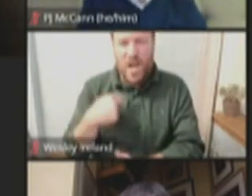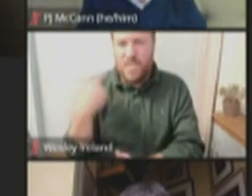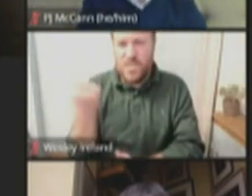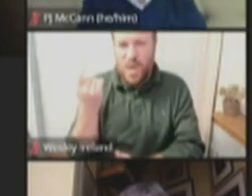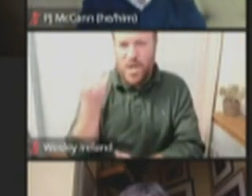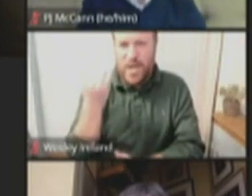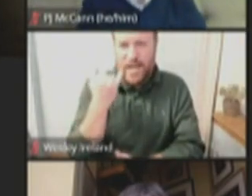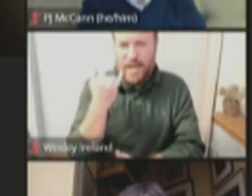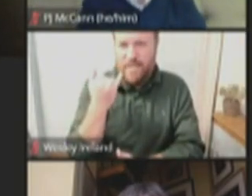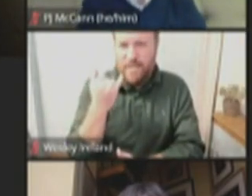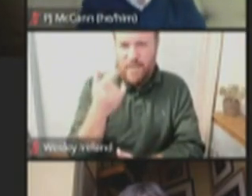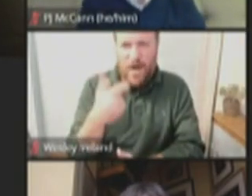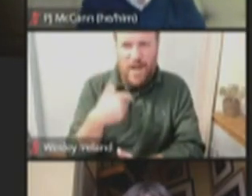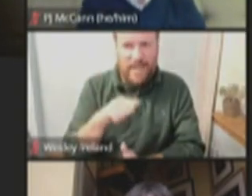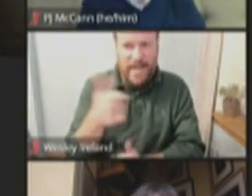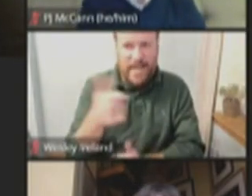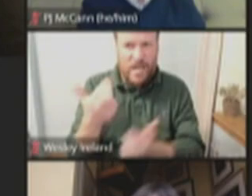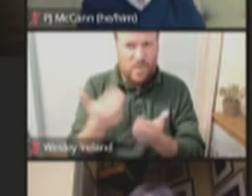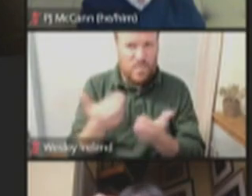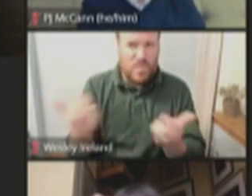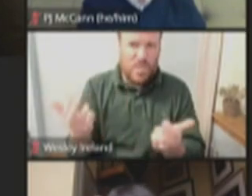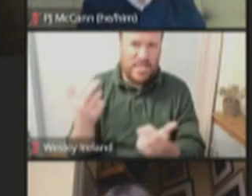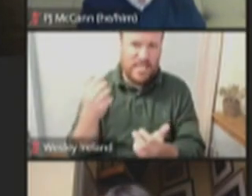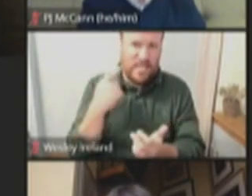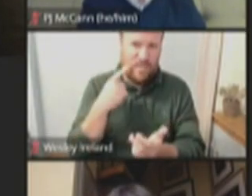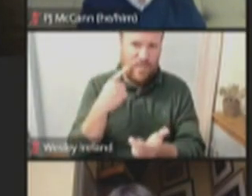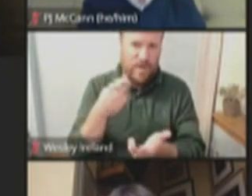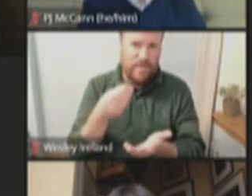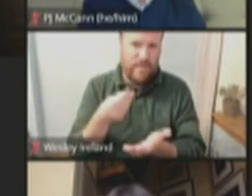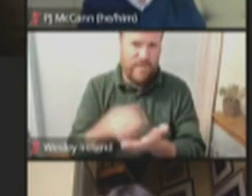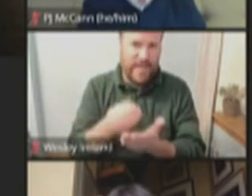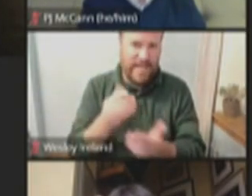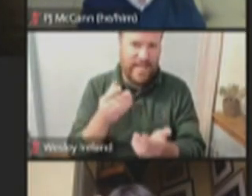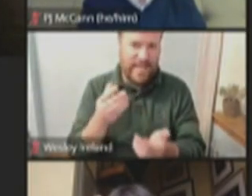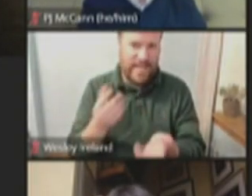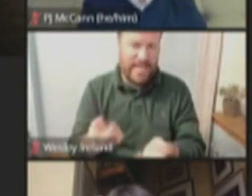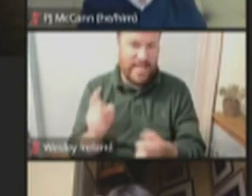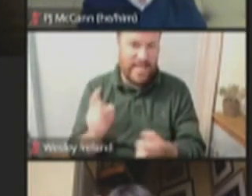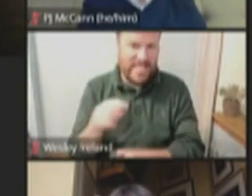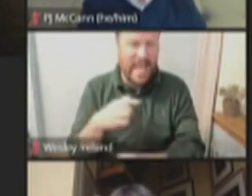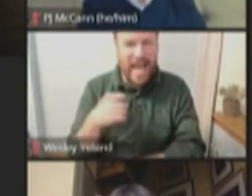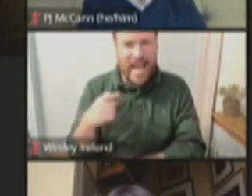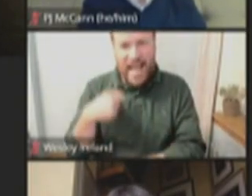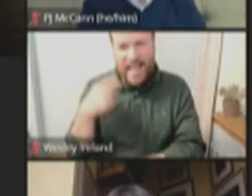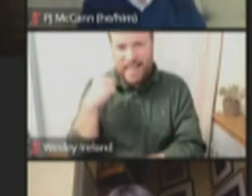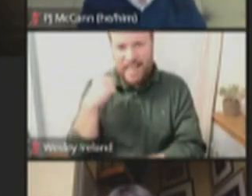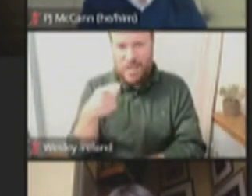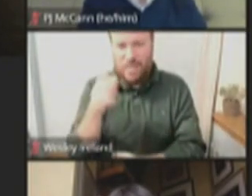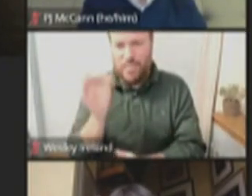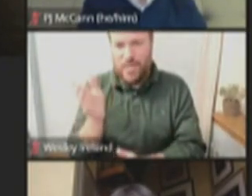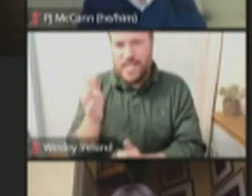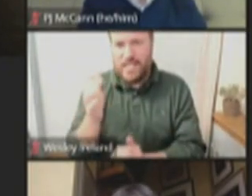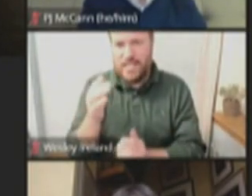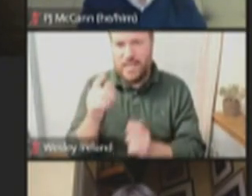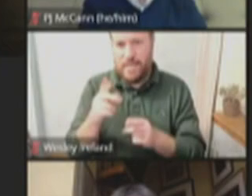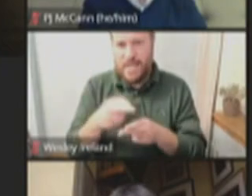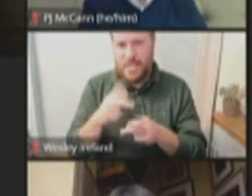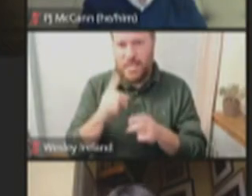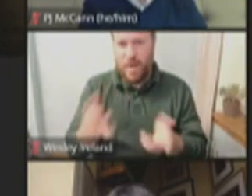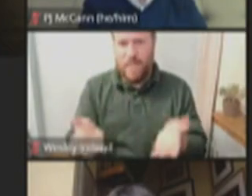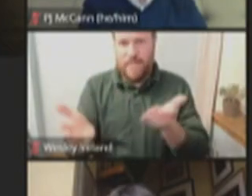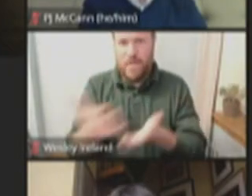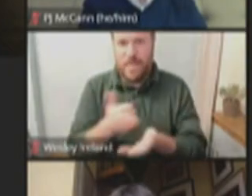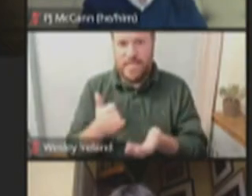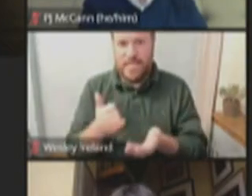citizens. So that is a challenge when a individual comes in who's an immigrant to Deaf Inc. and we're not able to provide